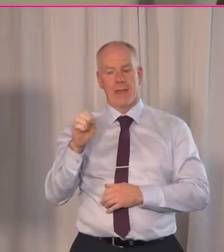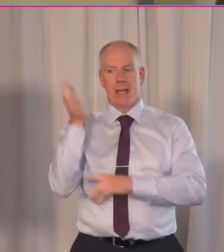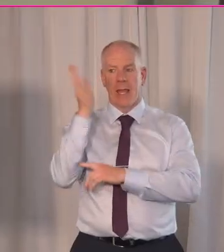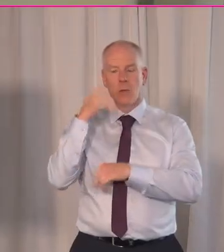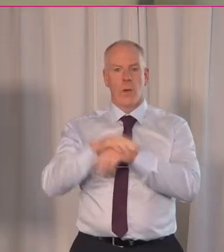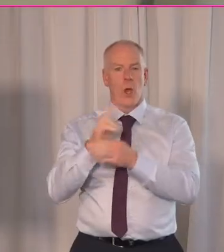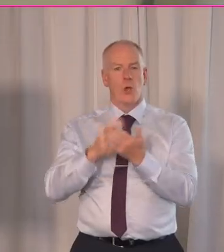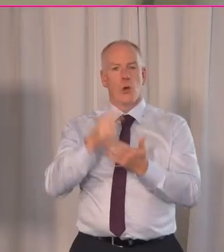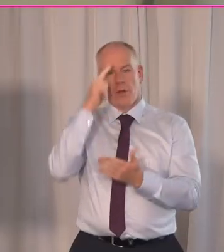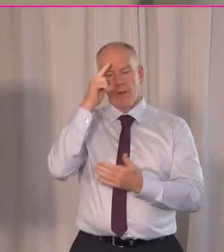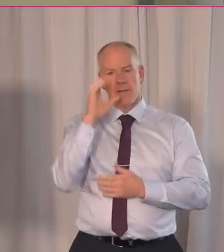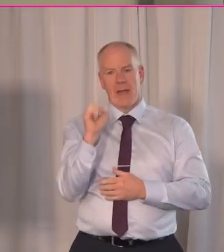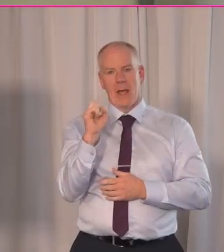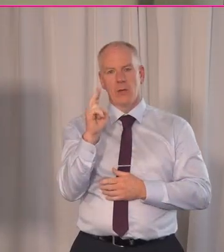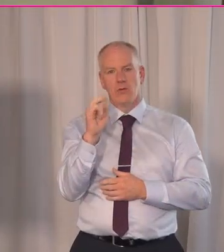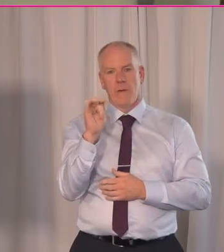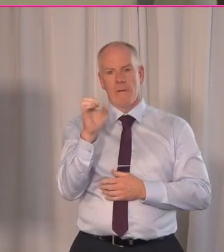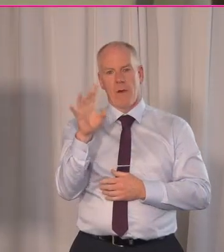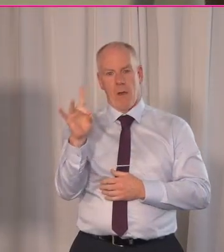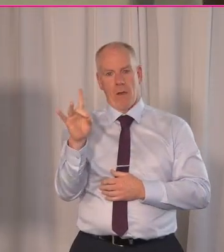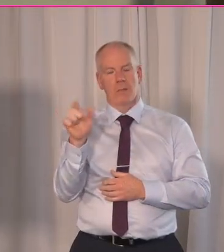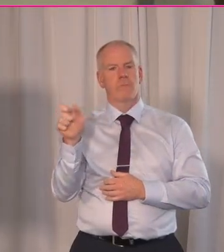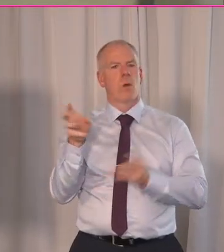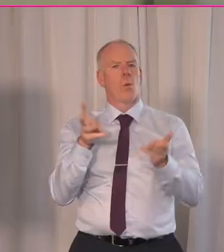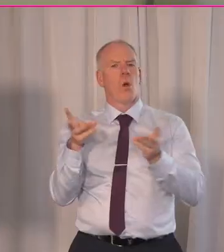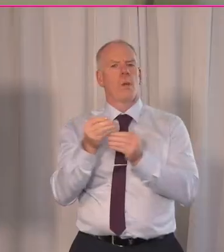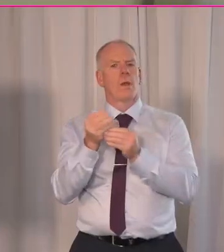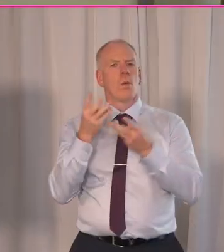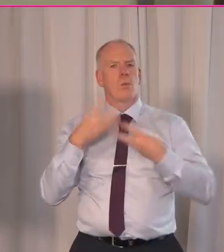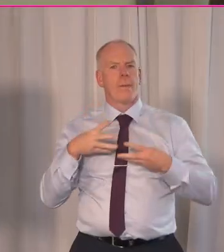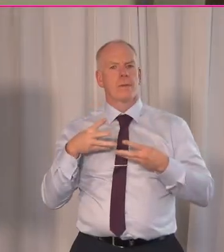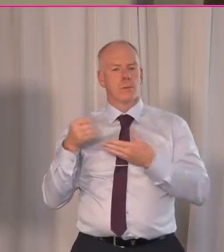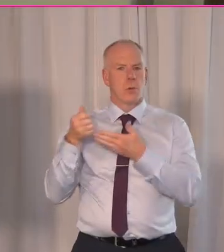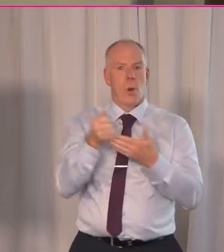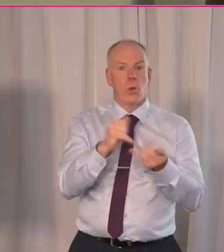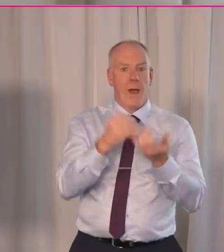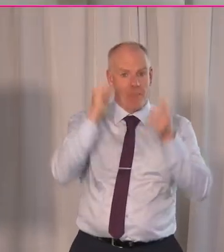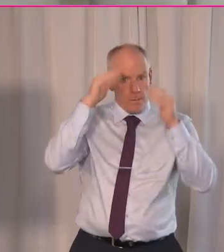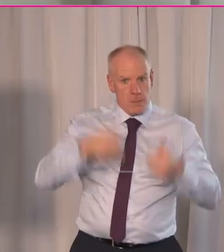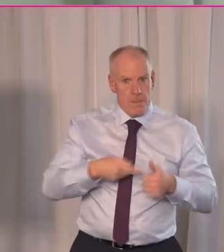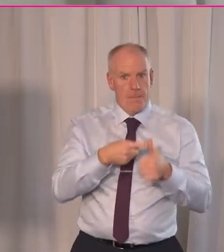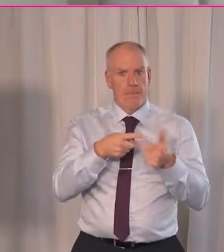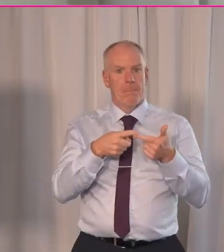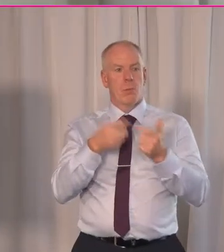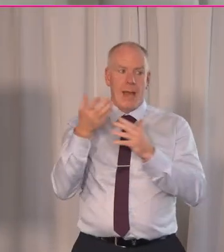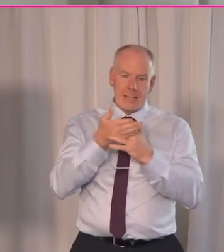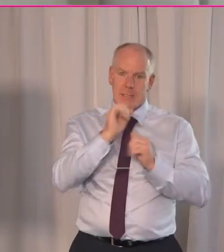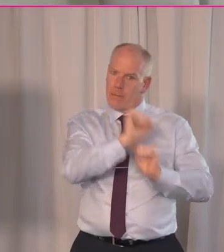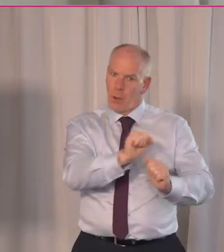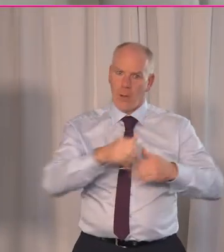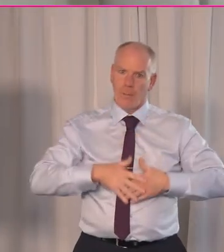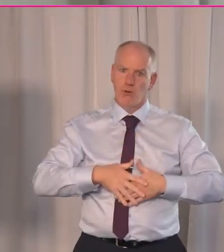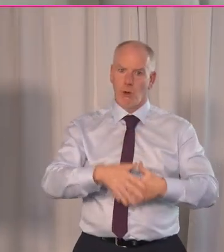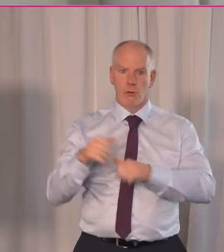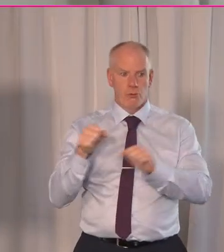Suffolk. Karen has worked with women who's supporting autistic women in accessing maternity services